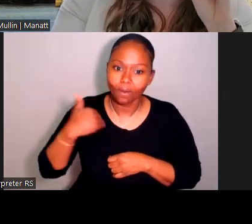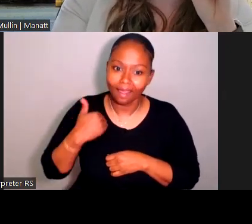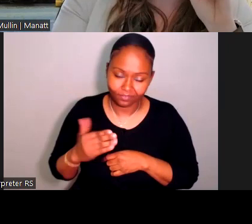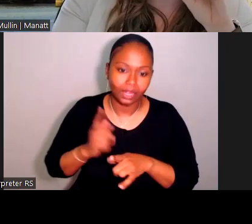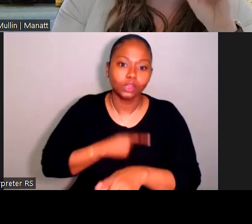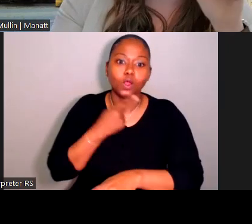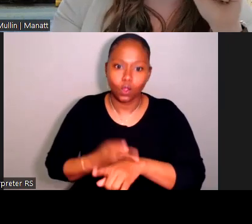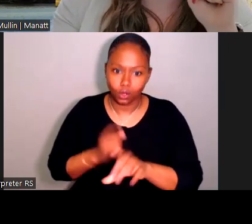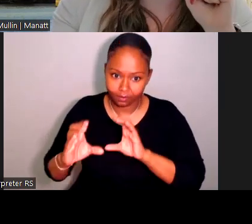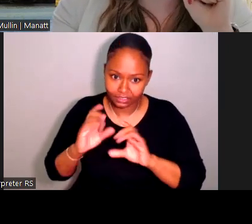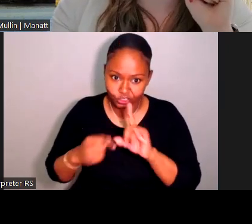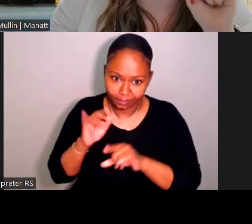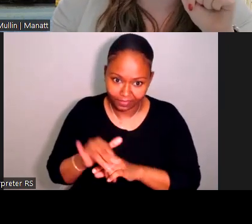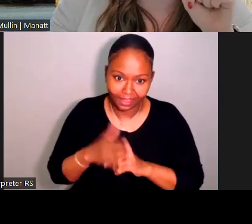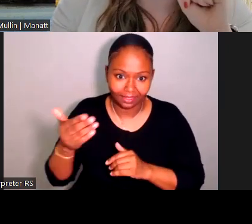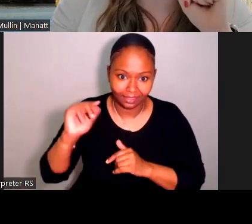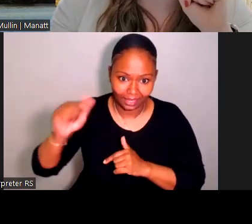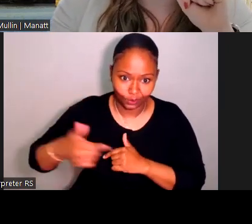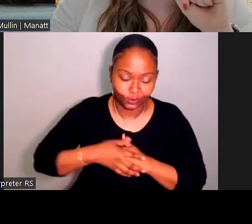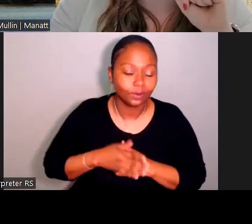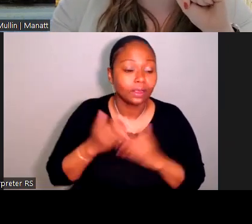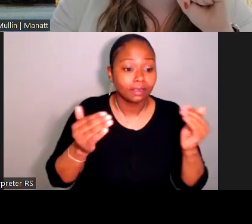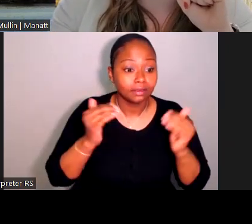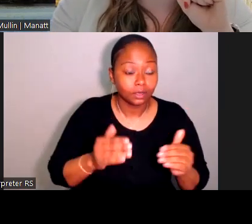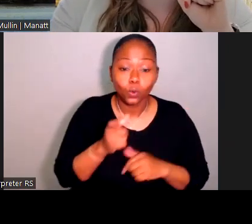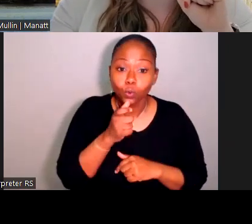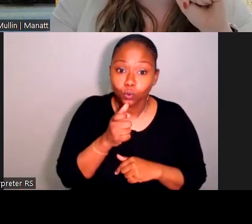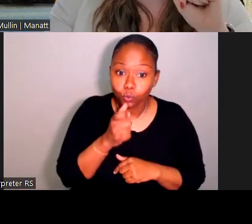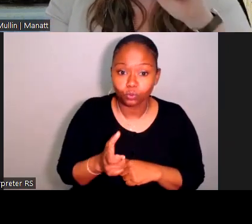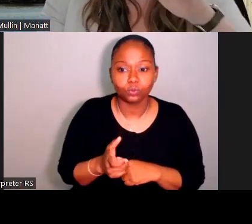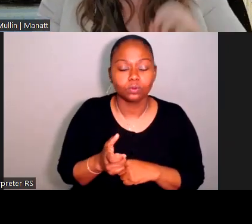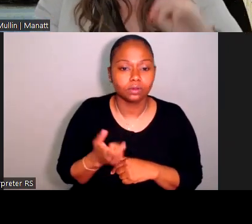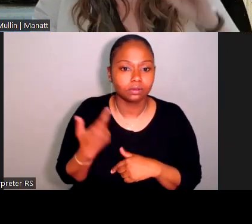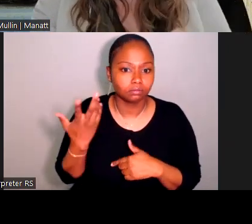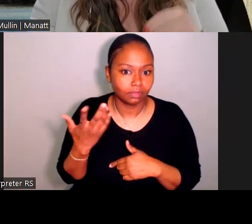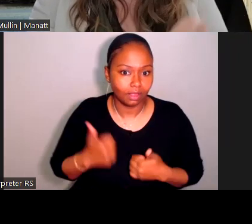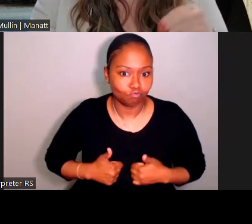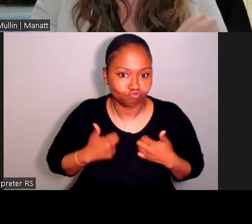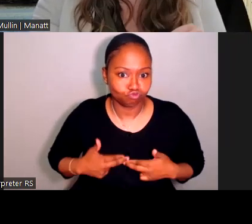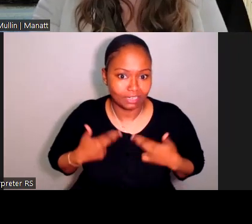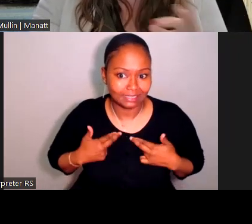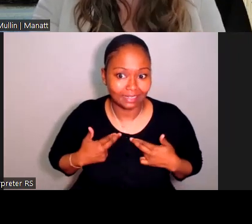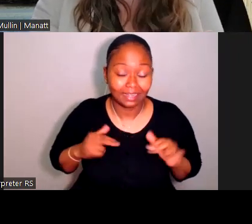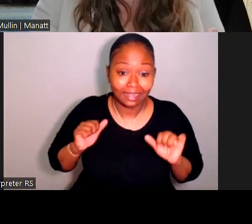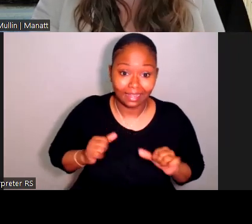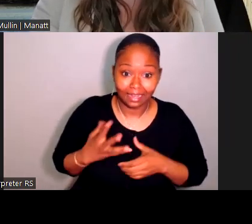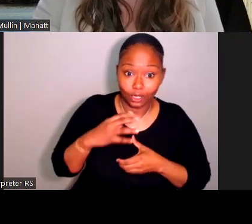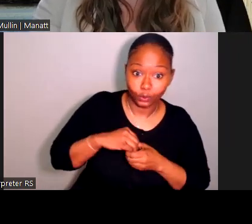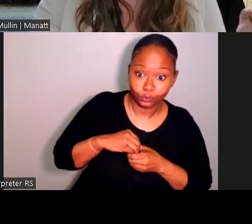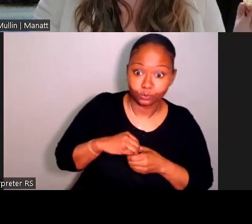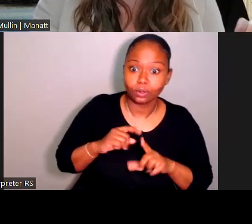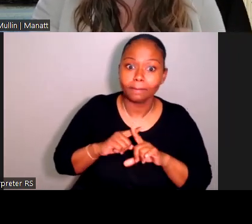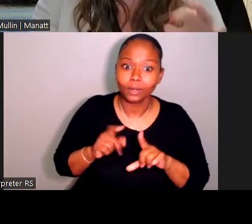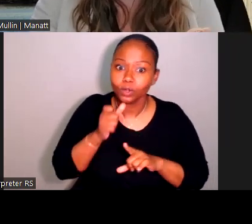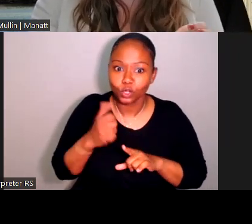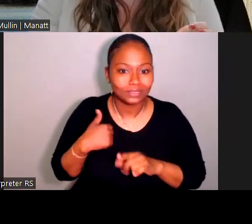though. Here we indicate who resident designated visitors may include, but we do note that it's not